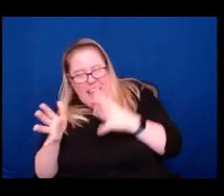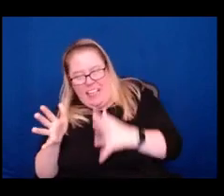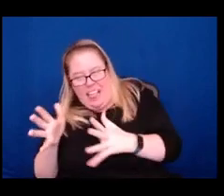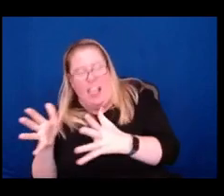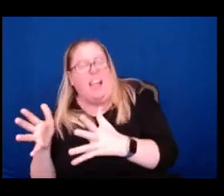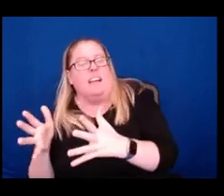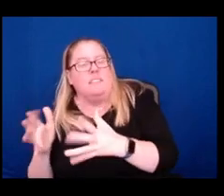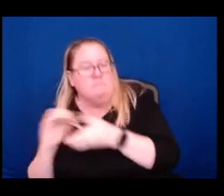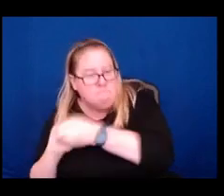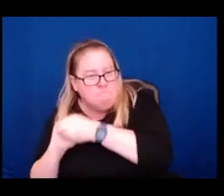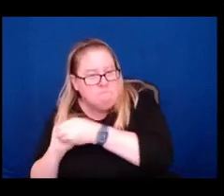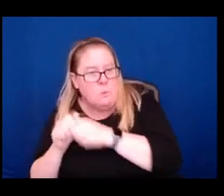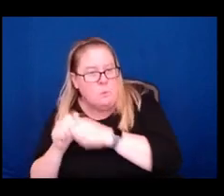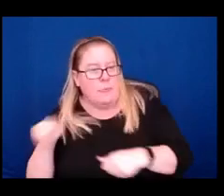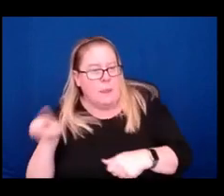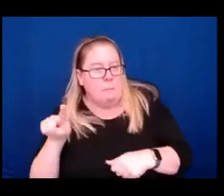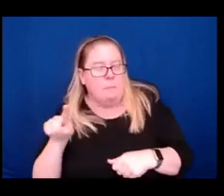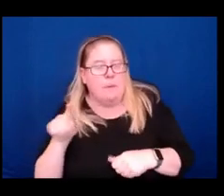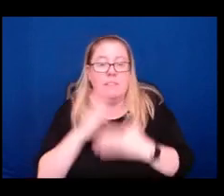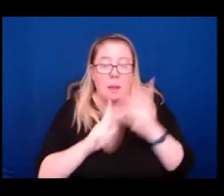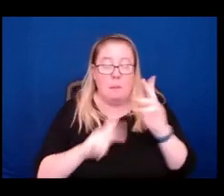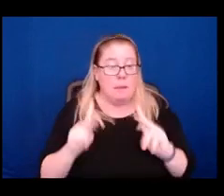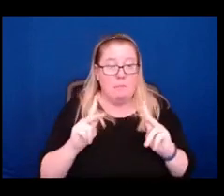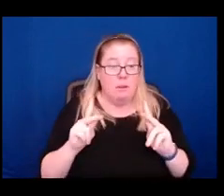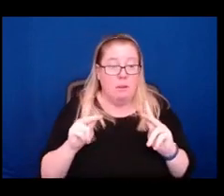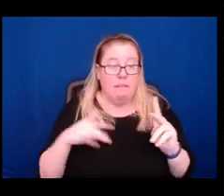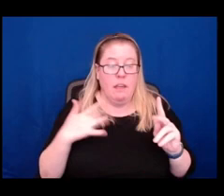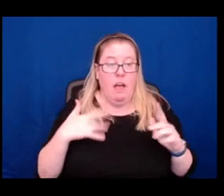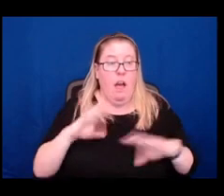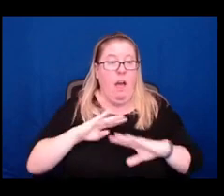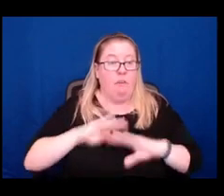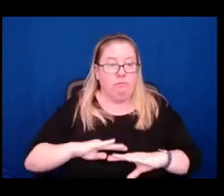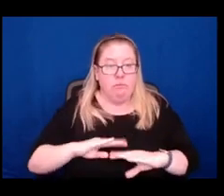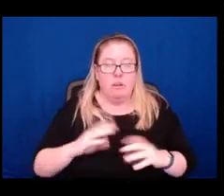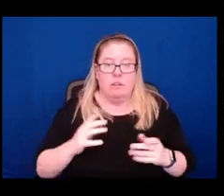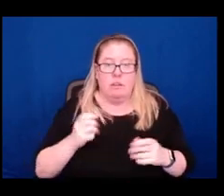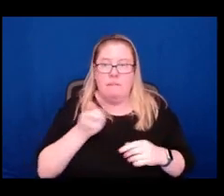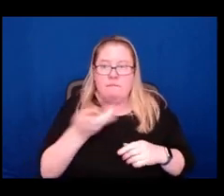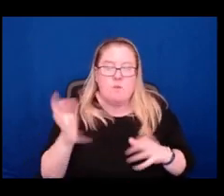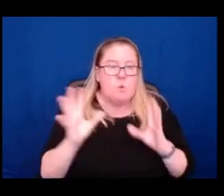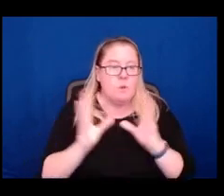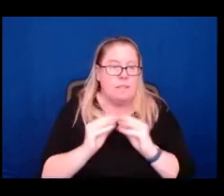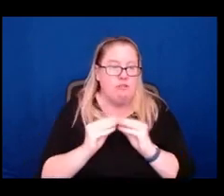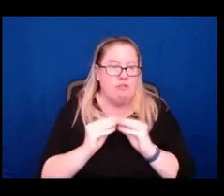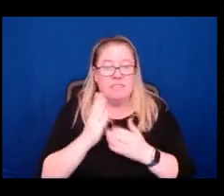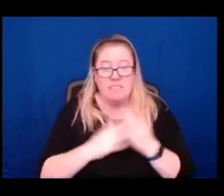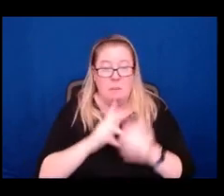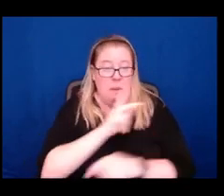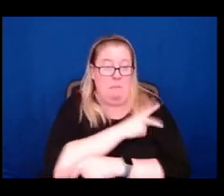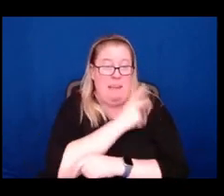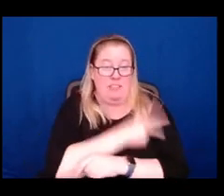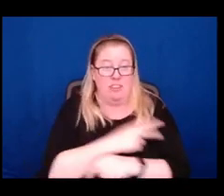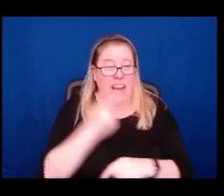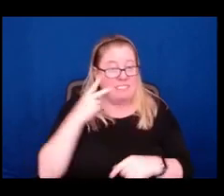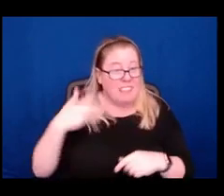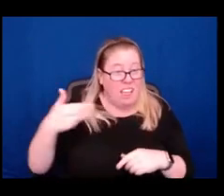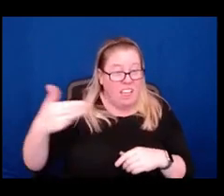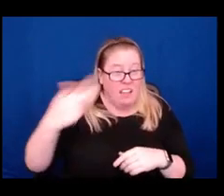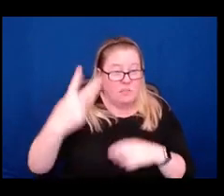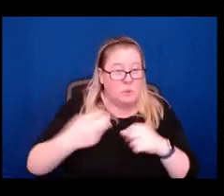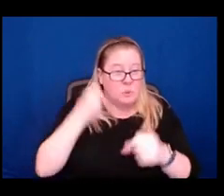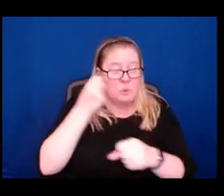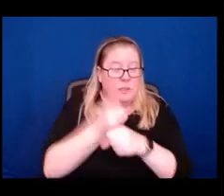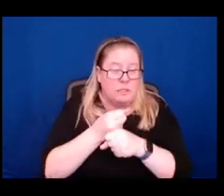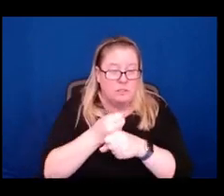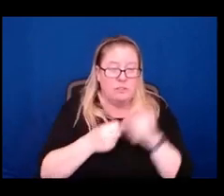know, some people, they get relief as quickly as, you know, just in a handful of sessions. Some patients, I've been seeing them for 2 years.